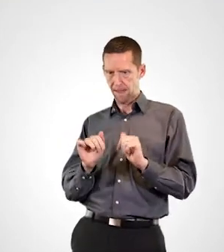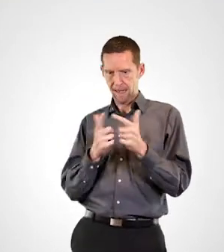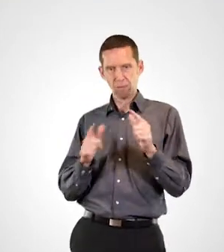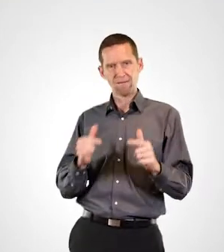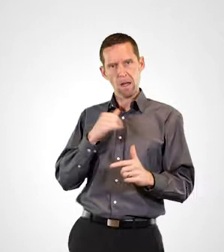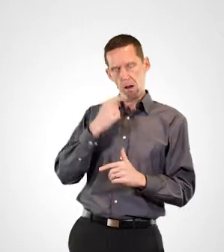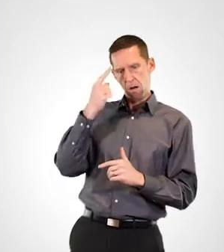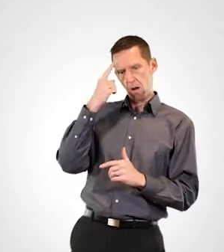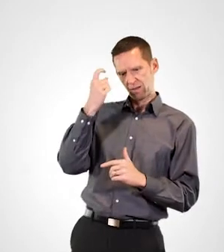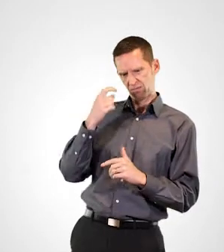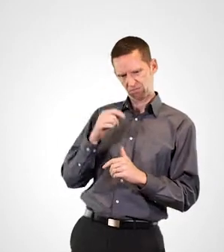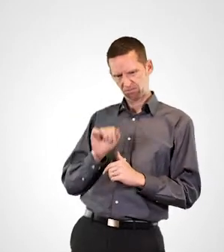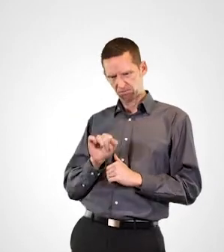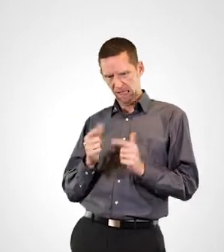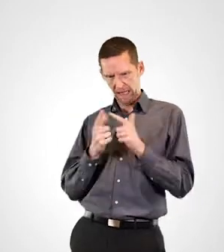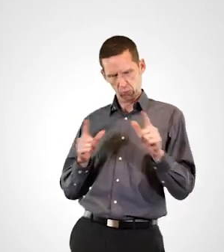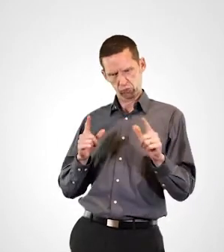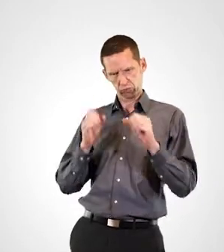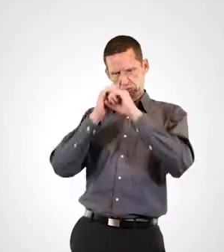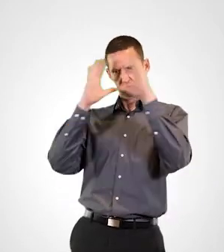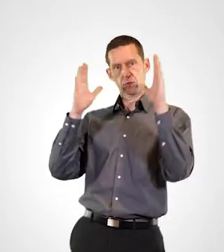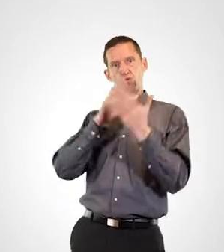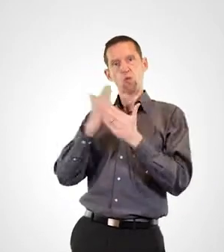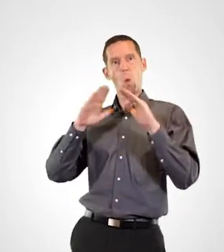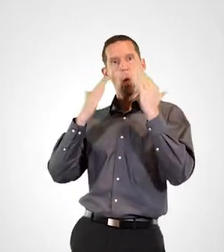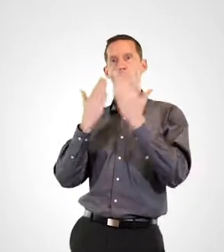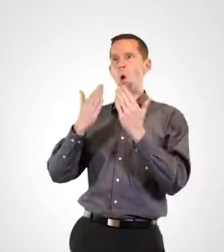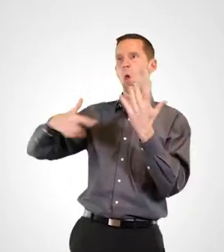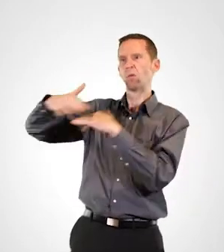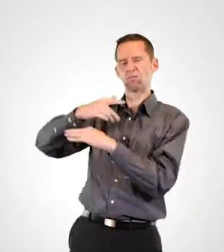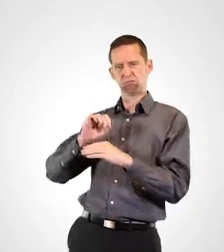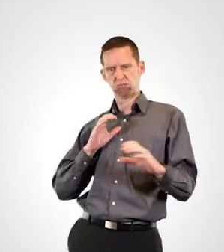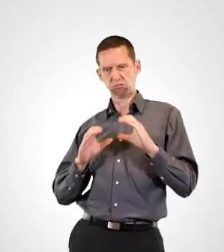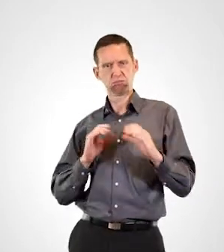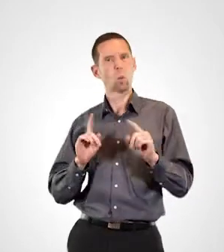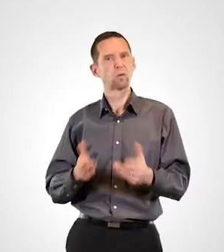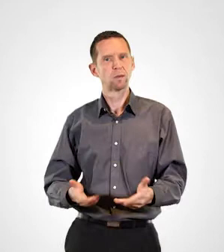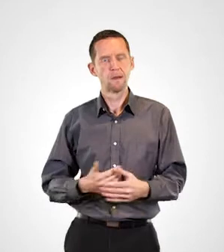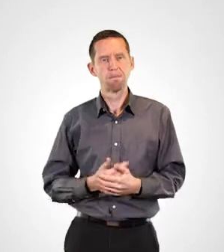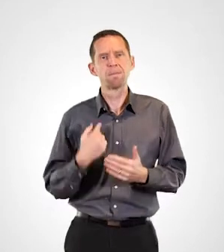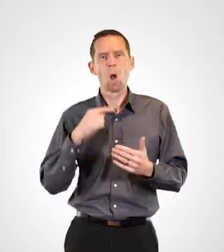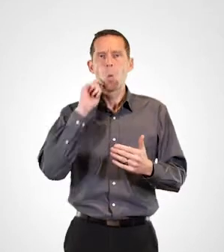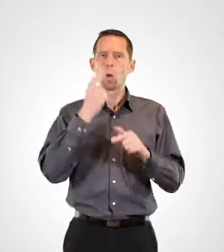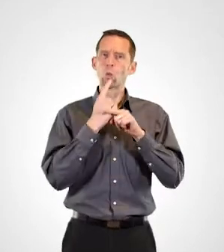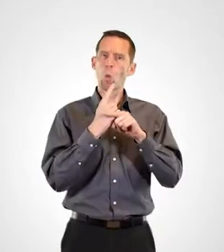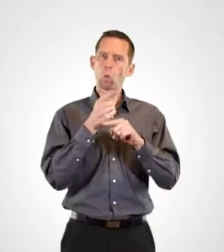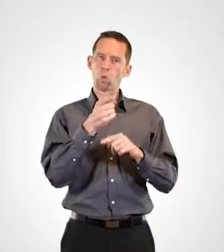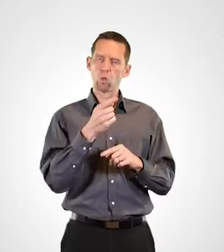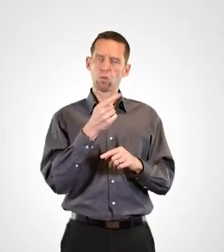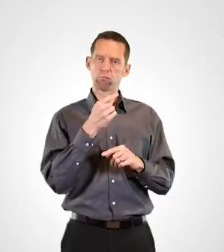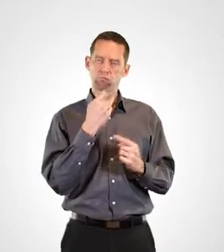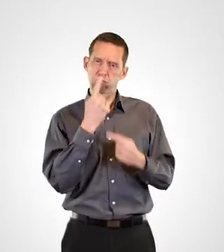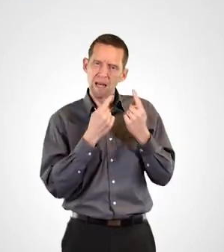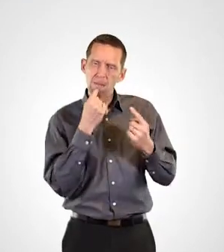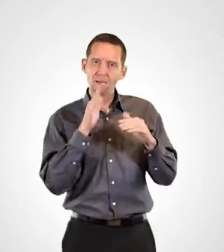a sense of what are things looking like for this kid in the real world environment. So I'm going to talk to you about a little bit about how perhaps the